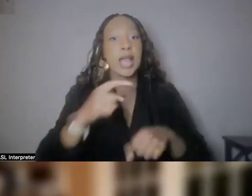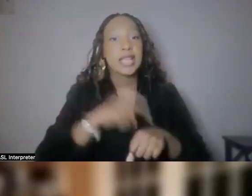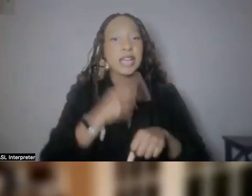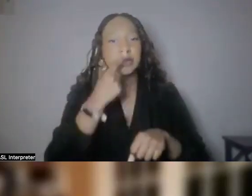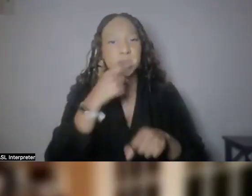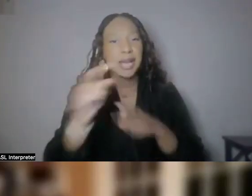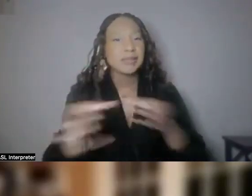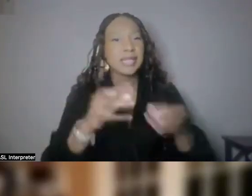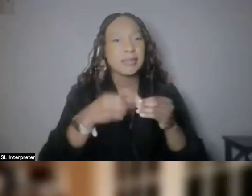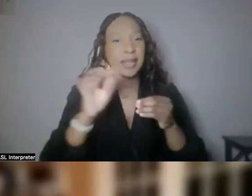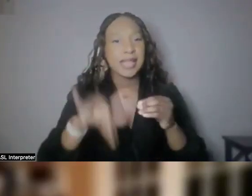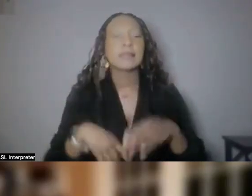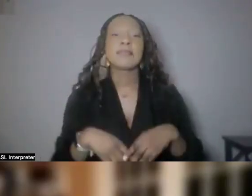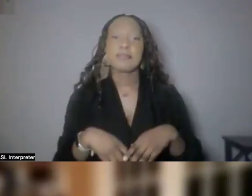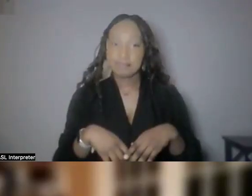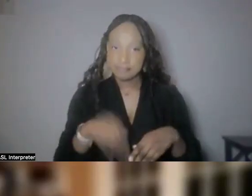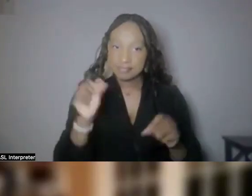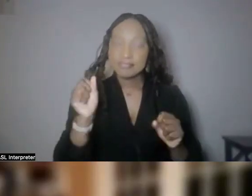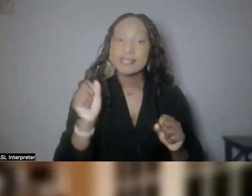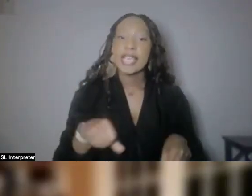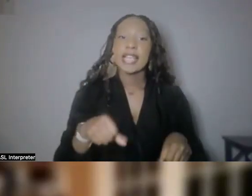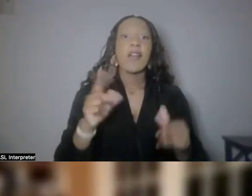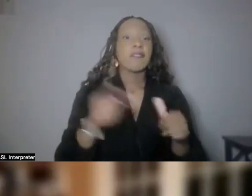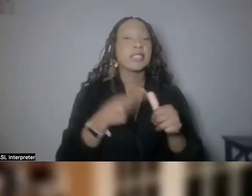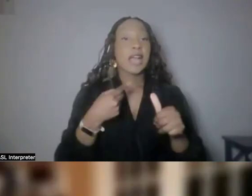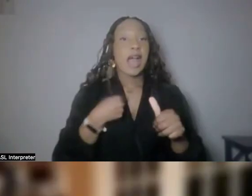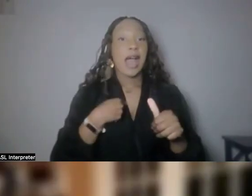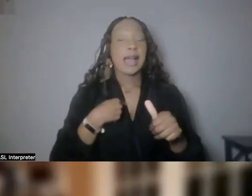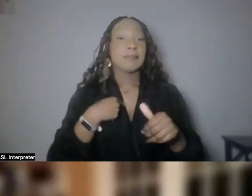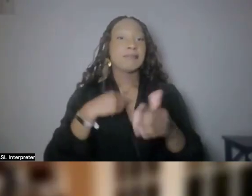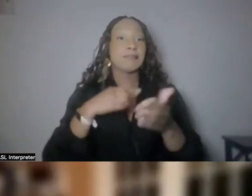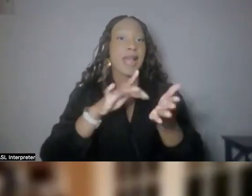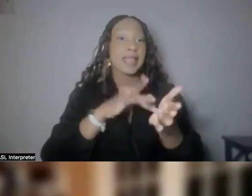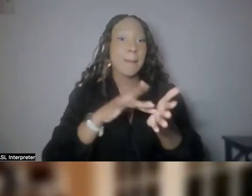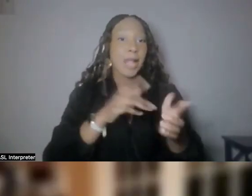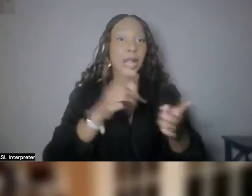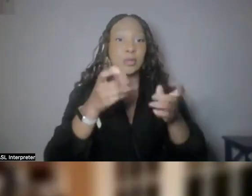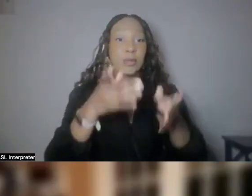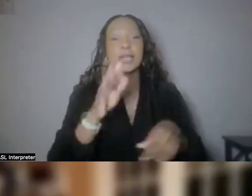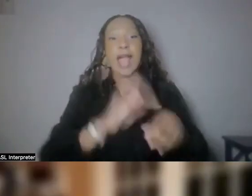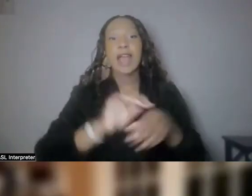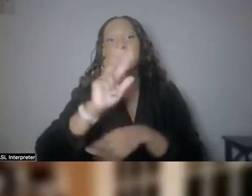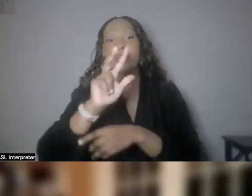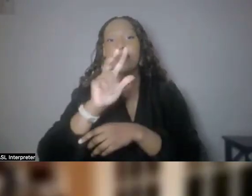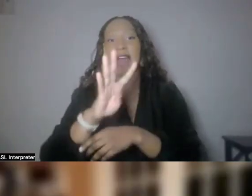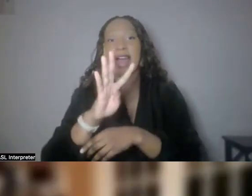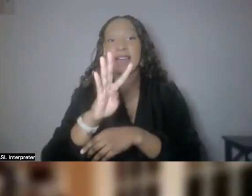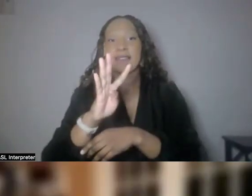Yes, I can speak to it. Well, first of all, I'm the interim medical director over at 35K, so I'm over there